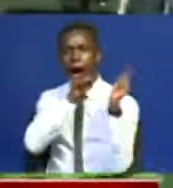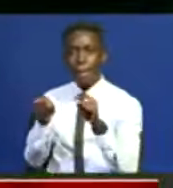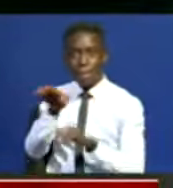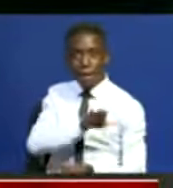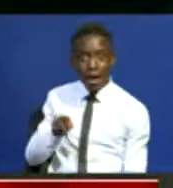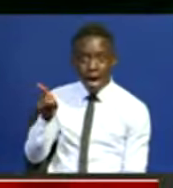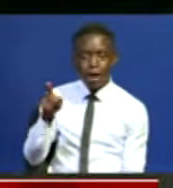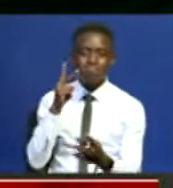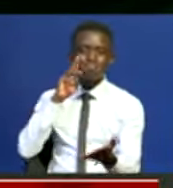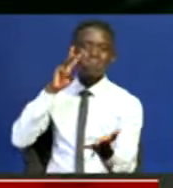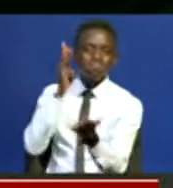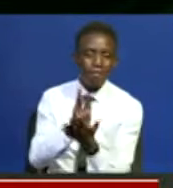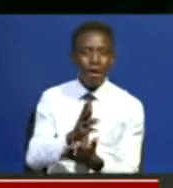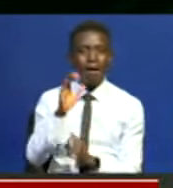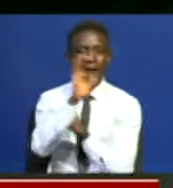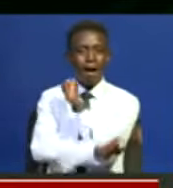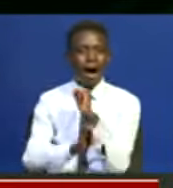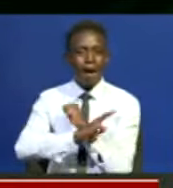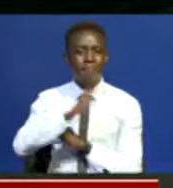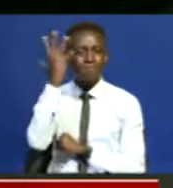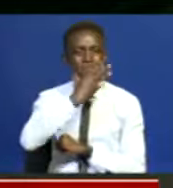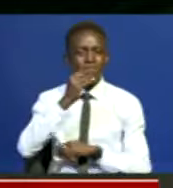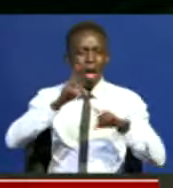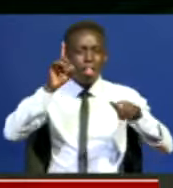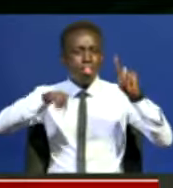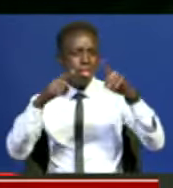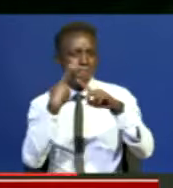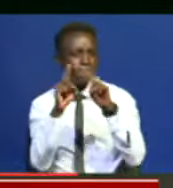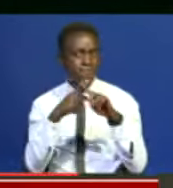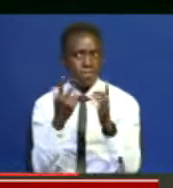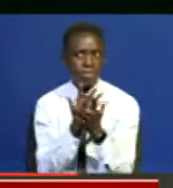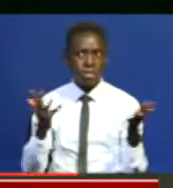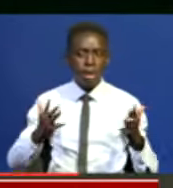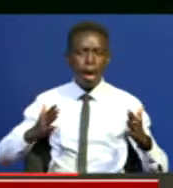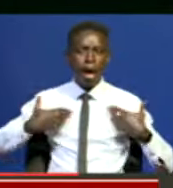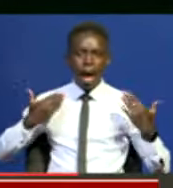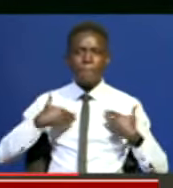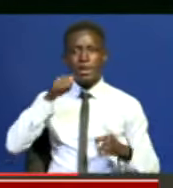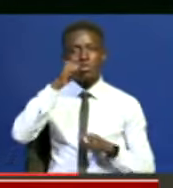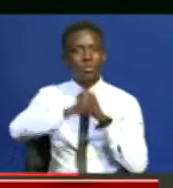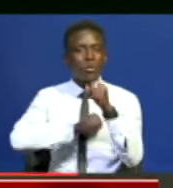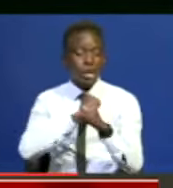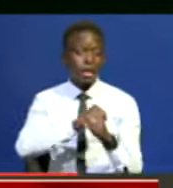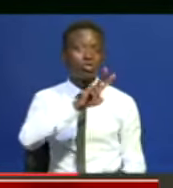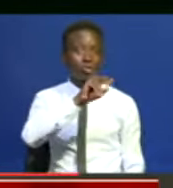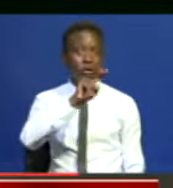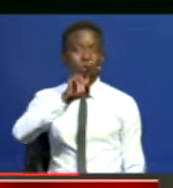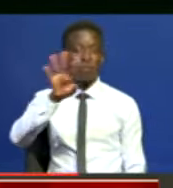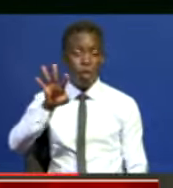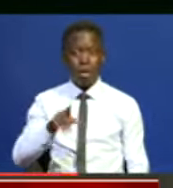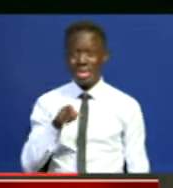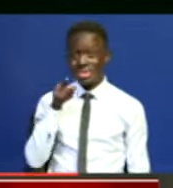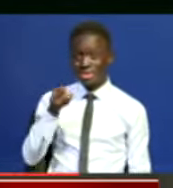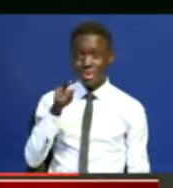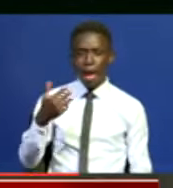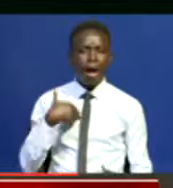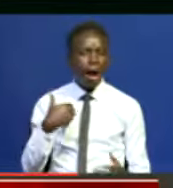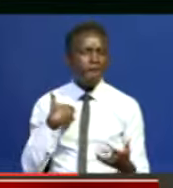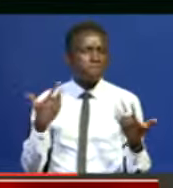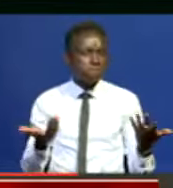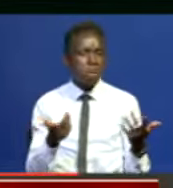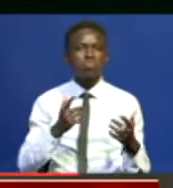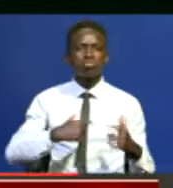diversity. Happy New Year 2024. So Baringo has so much culture tourism, sports